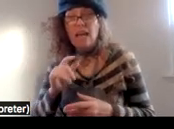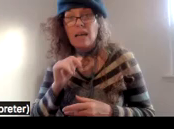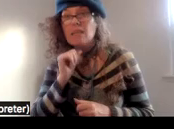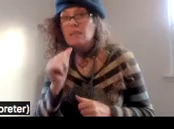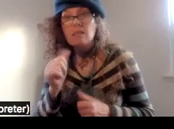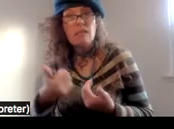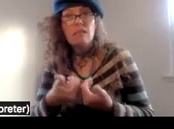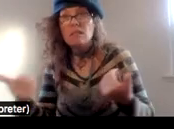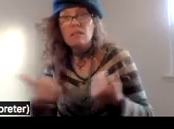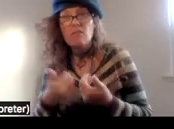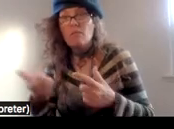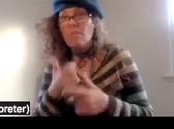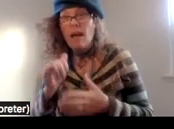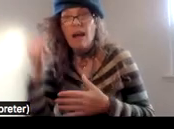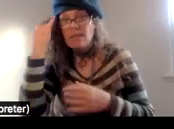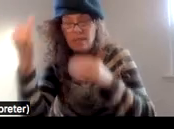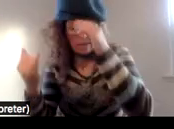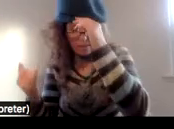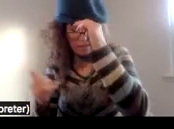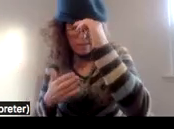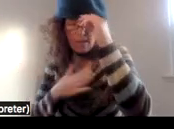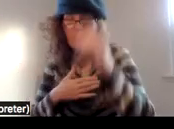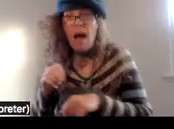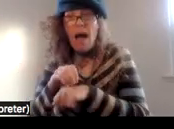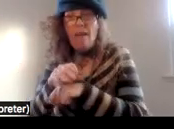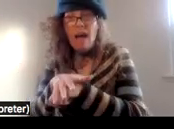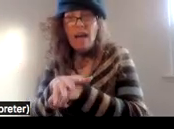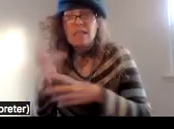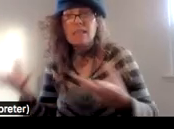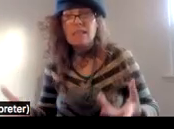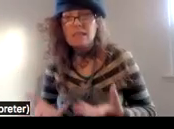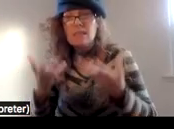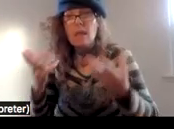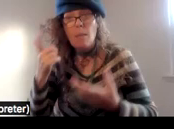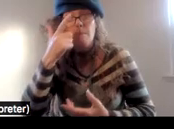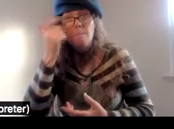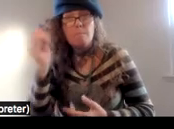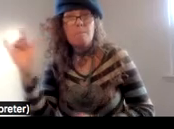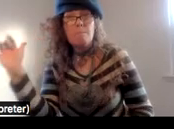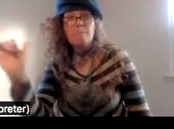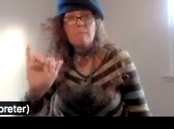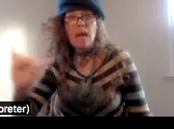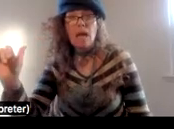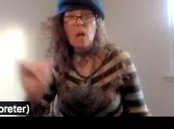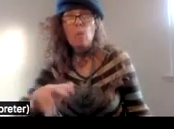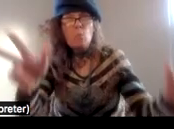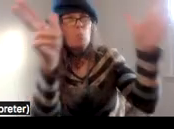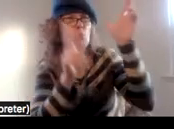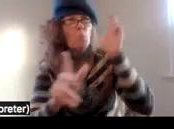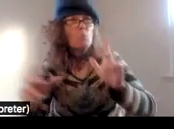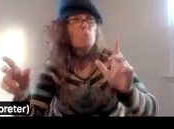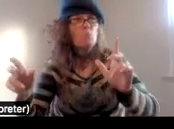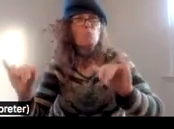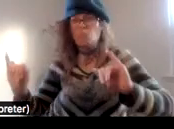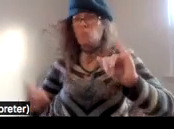yourself from that idea is my advice because as you hear how russia is going to go into